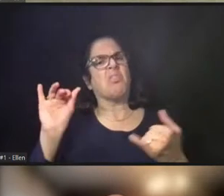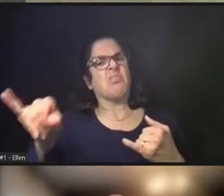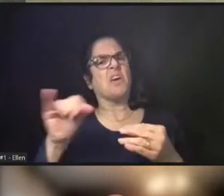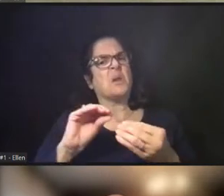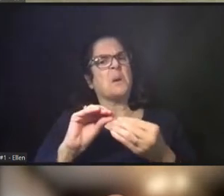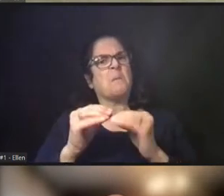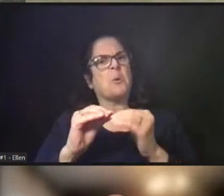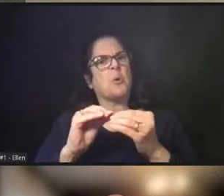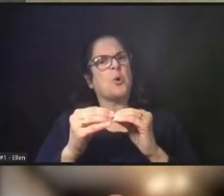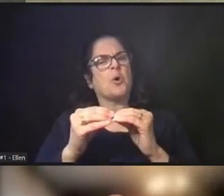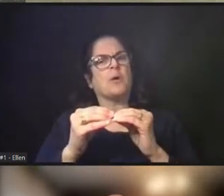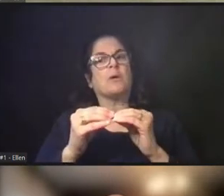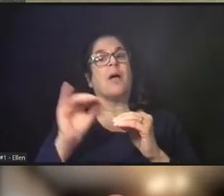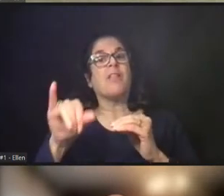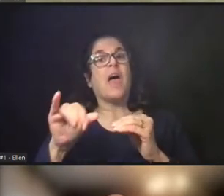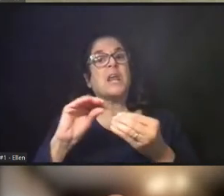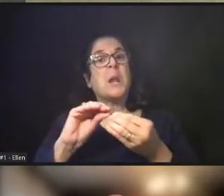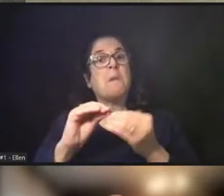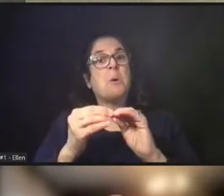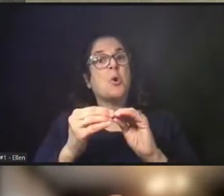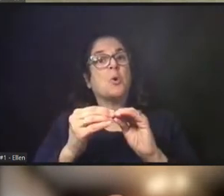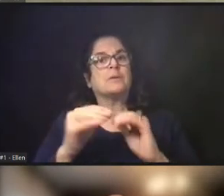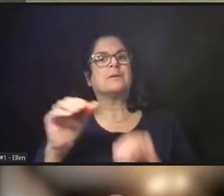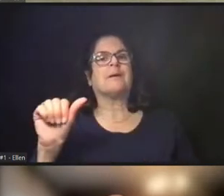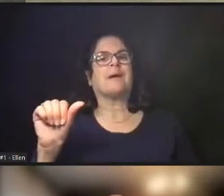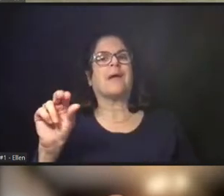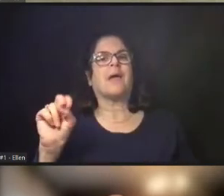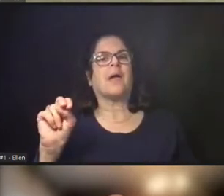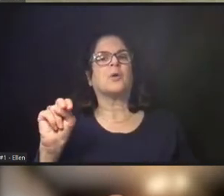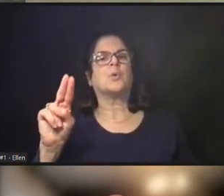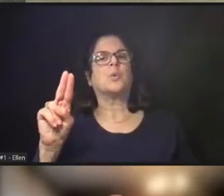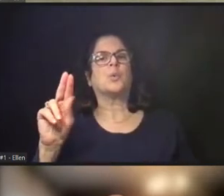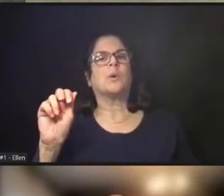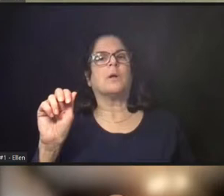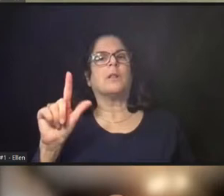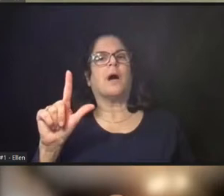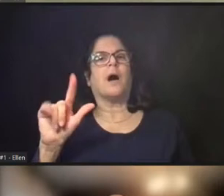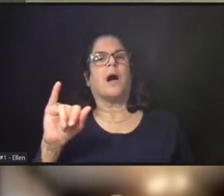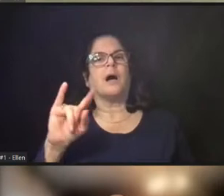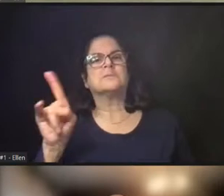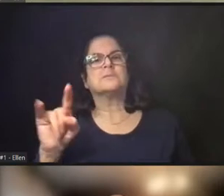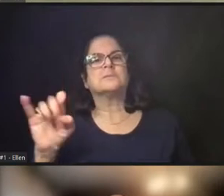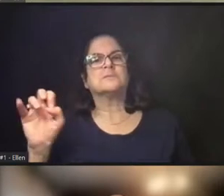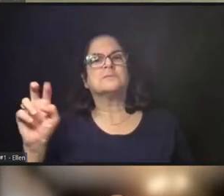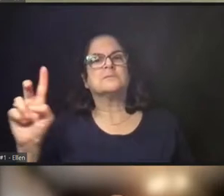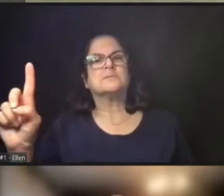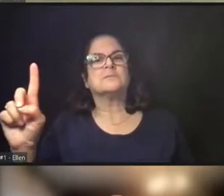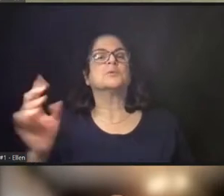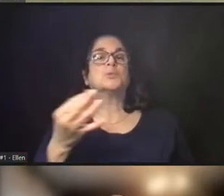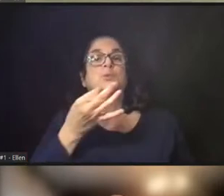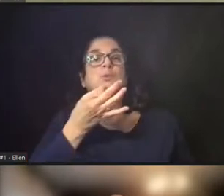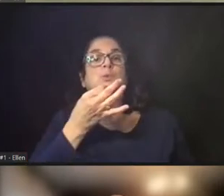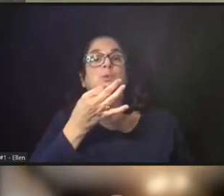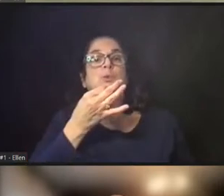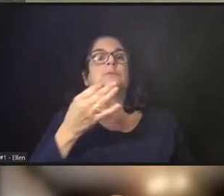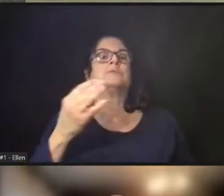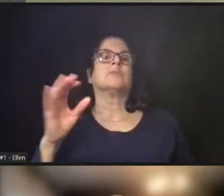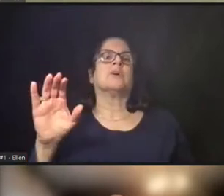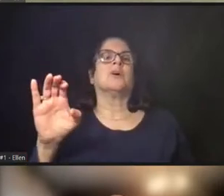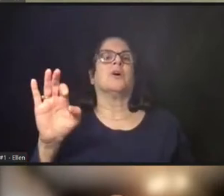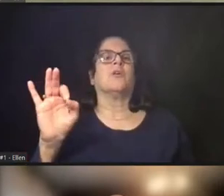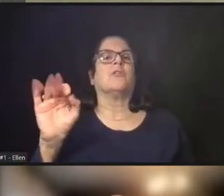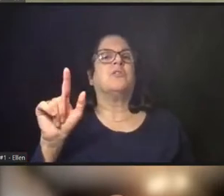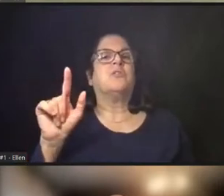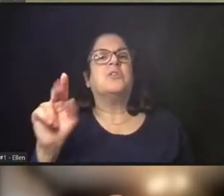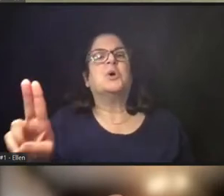is an annualized number, so you know, again, we're heading into a flu, COVID,